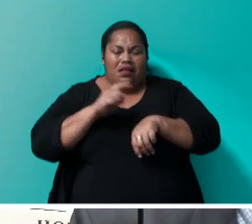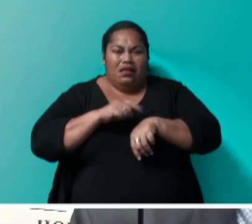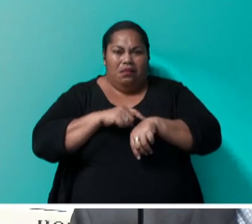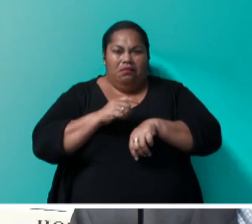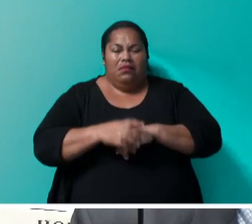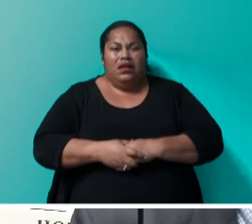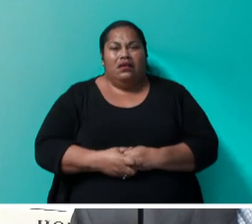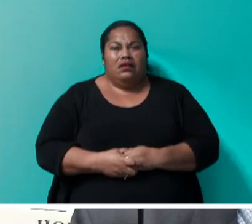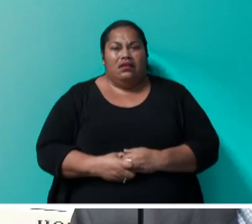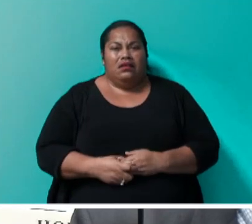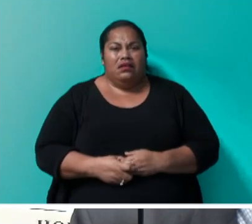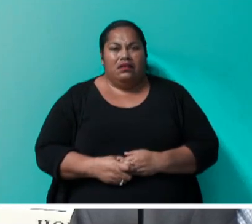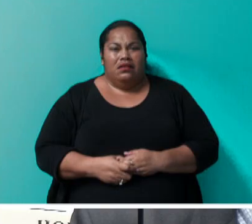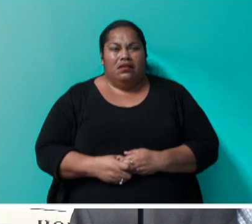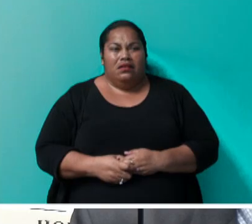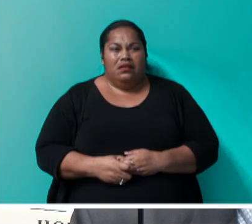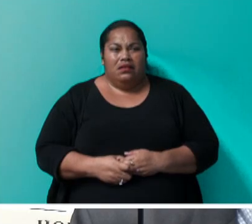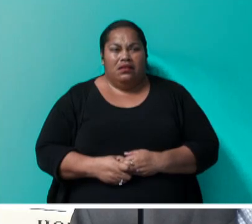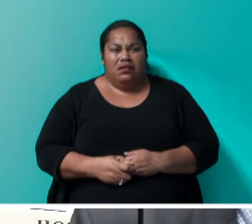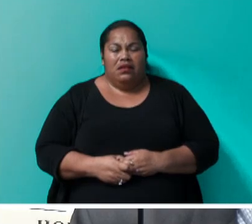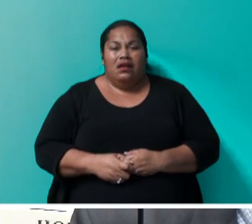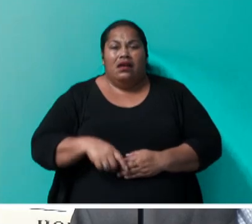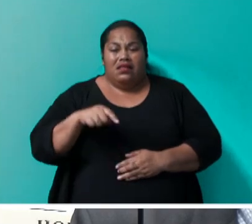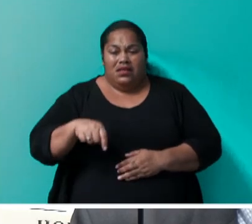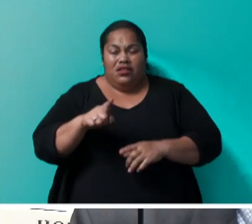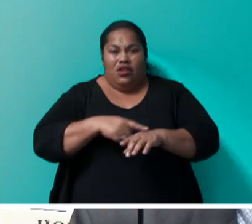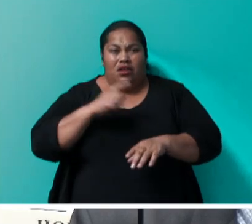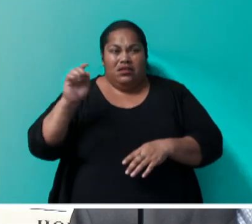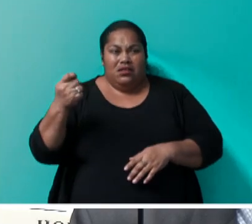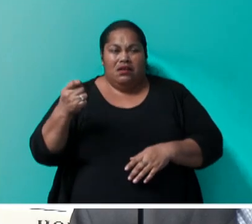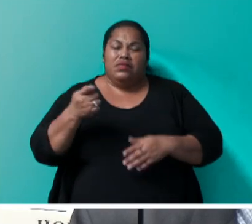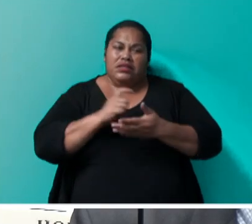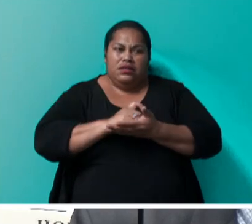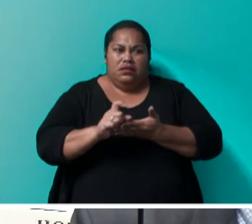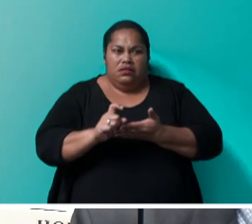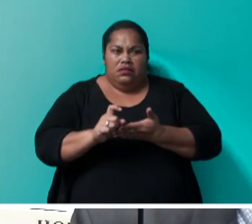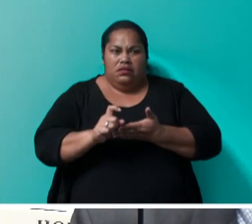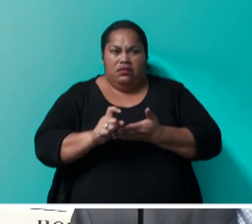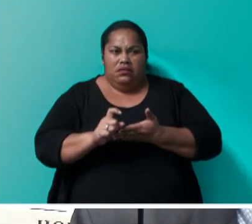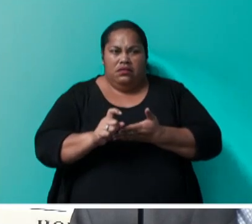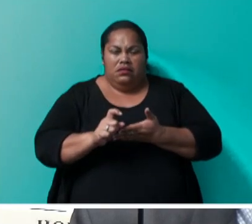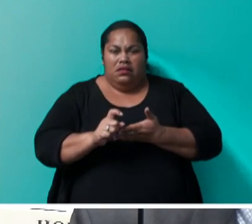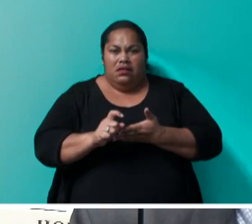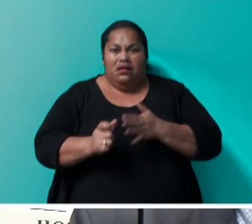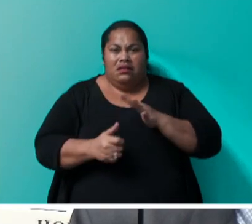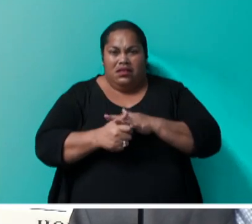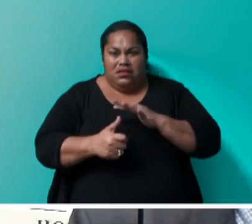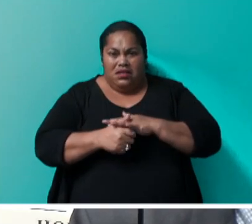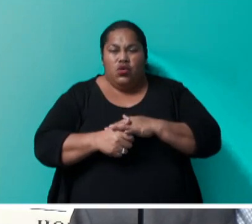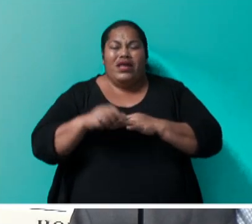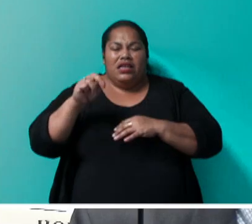Speaker, the cumulative effect of these long-term measures is clear. Cane access infrastructure has to be